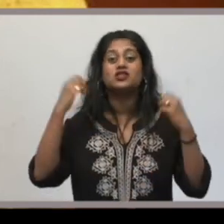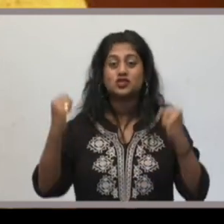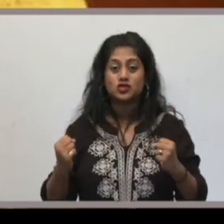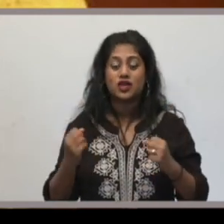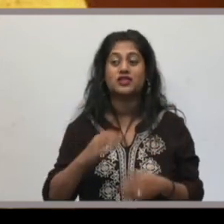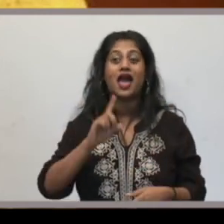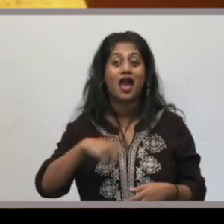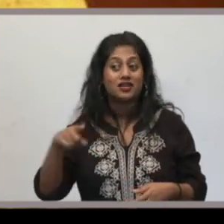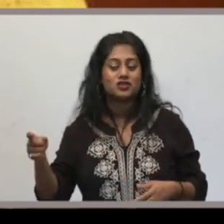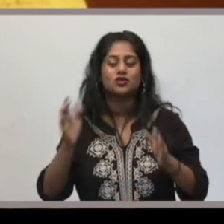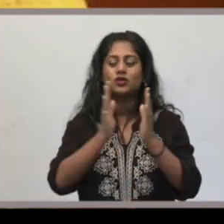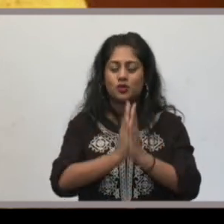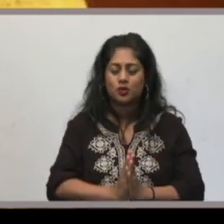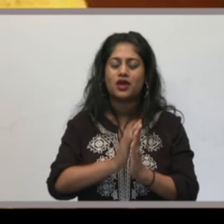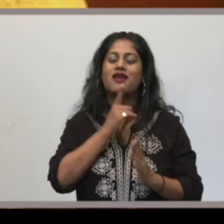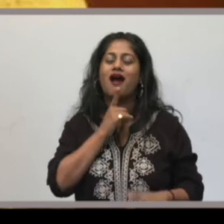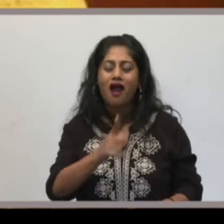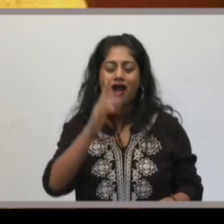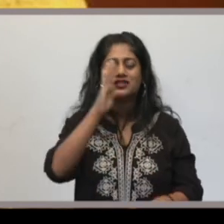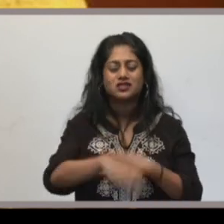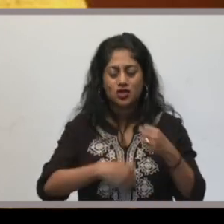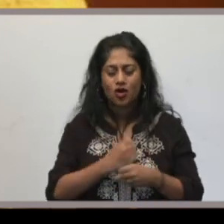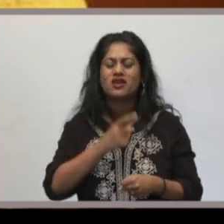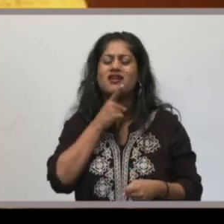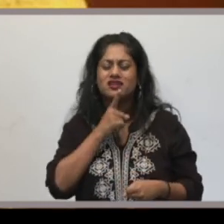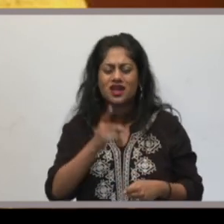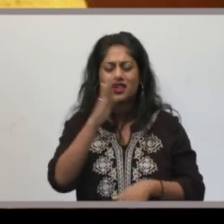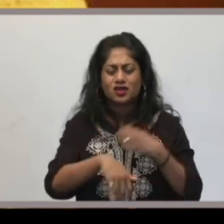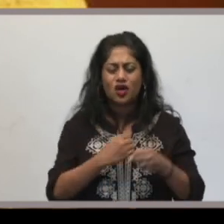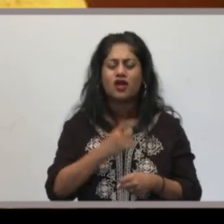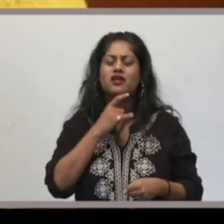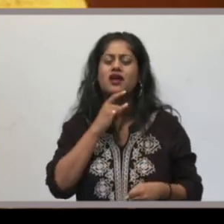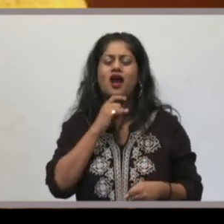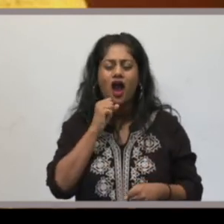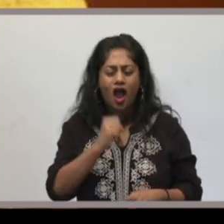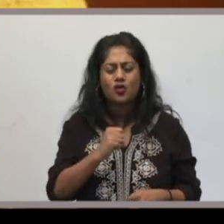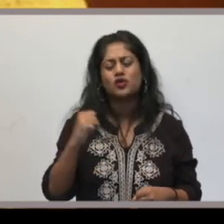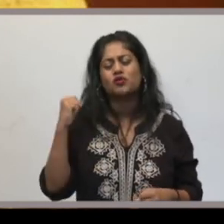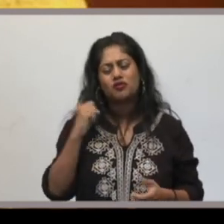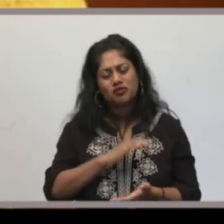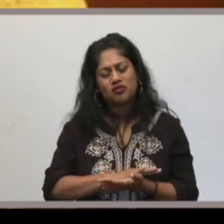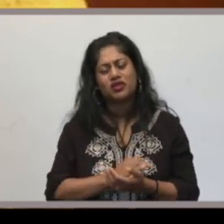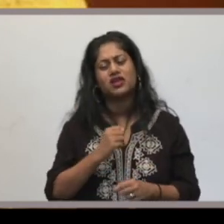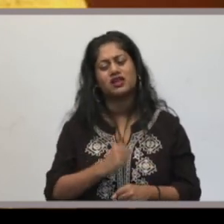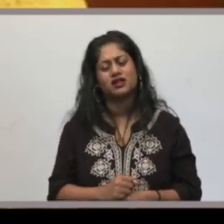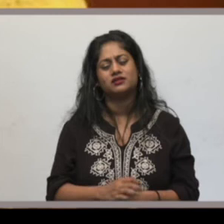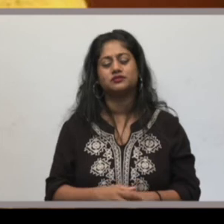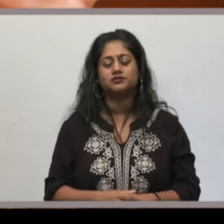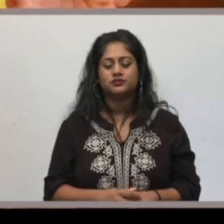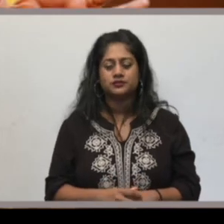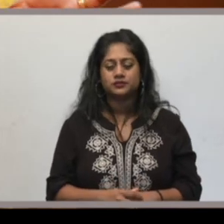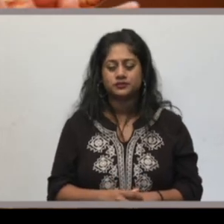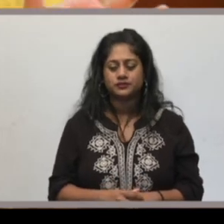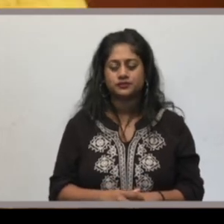with children, in Jesus' name, we commit it all to you. Give it to God now. Give it to Him. Lord, we give it to you and we